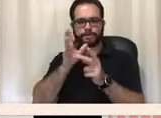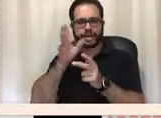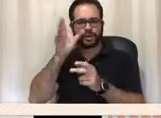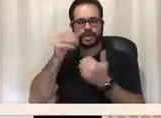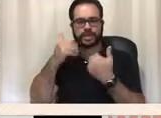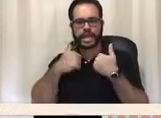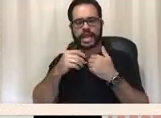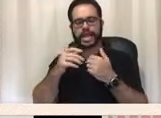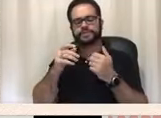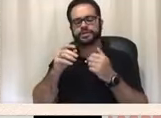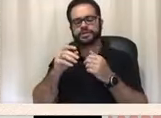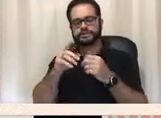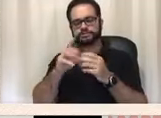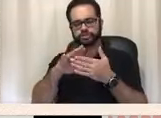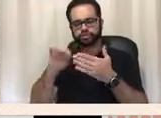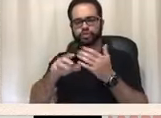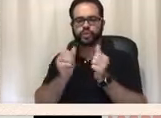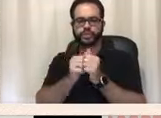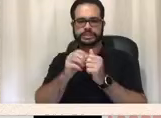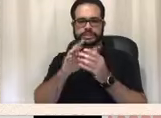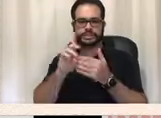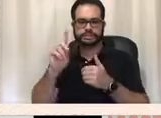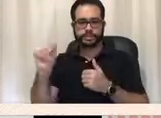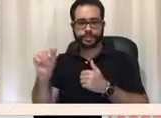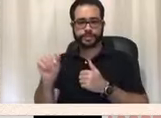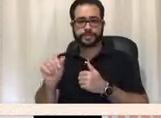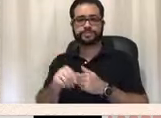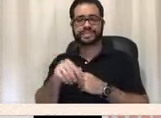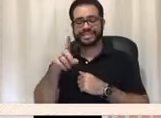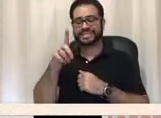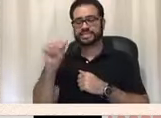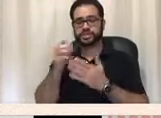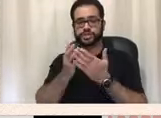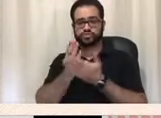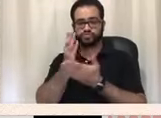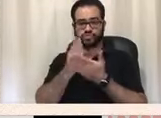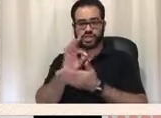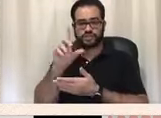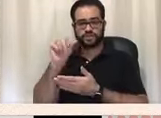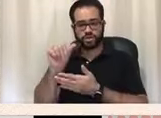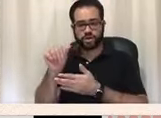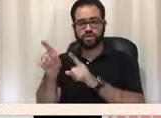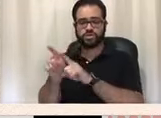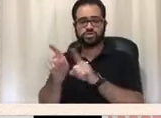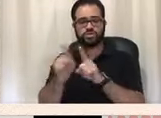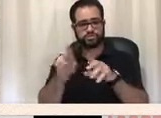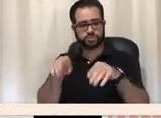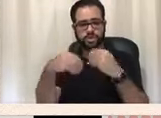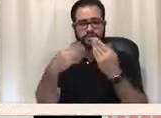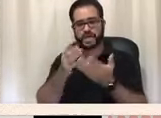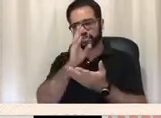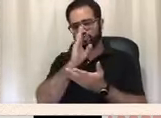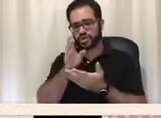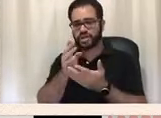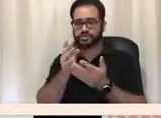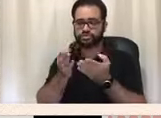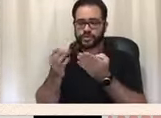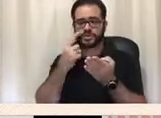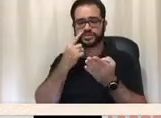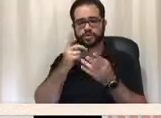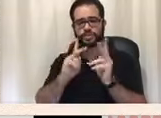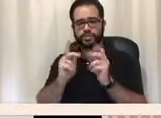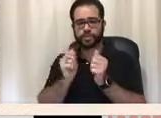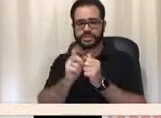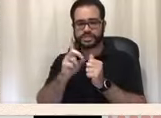a federally funded entity, and this provides legal services to persons with disabilities and their families. And also